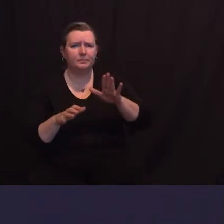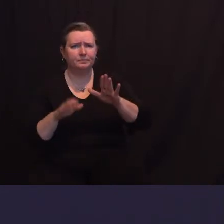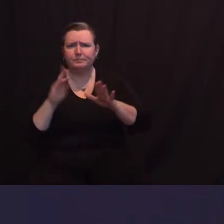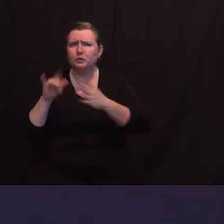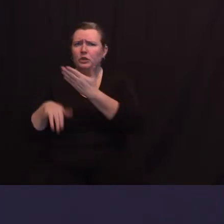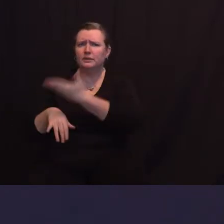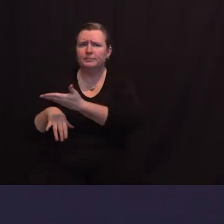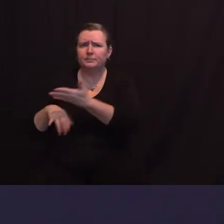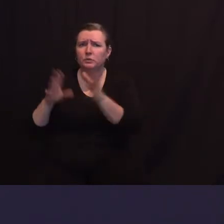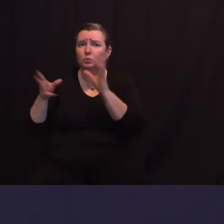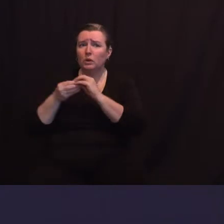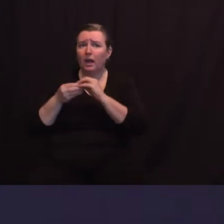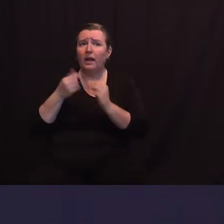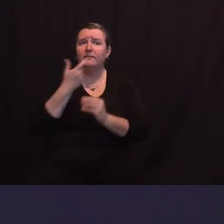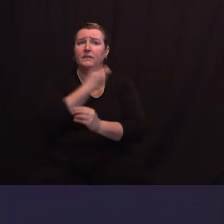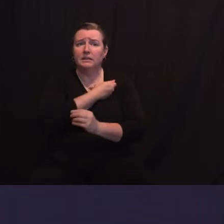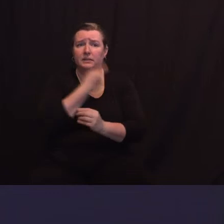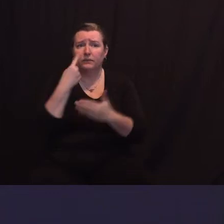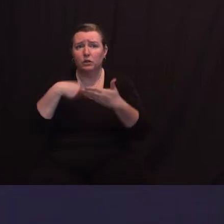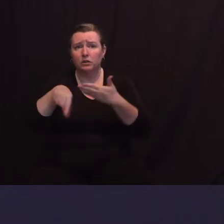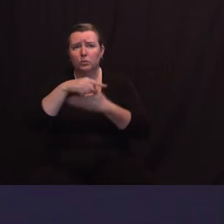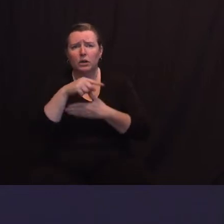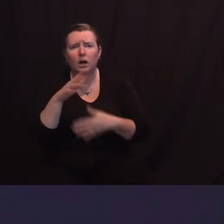on vaccines?